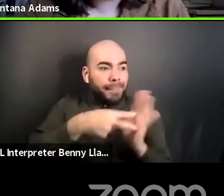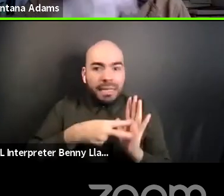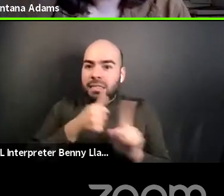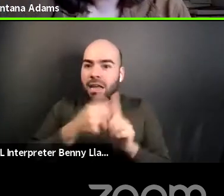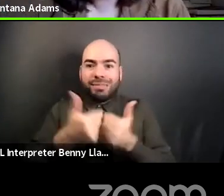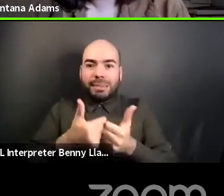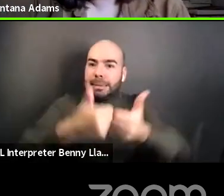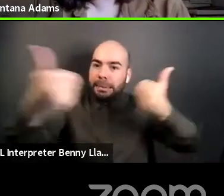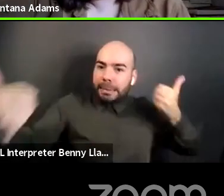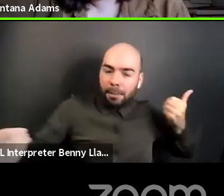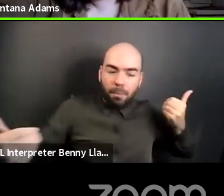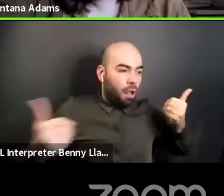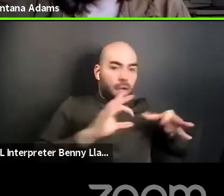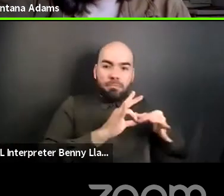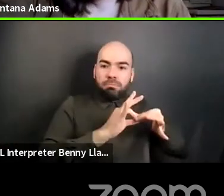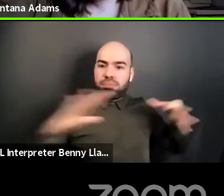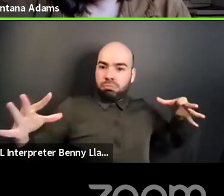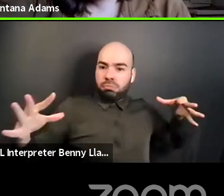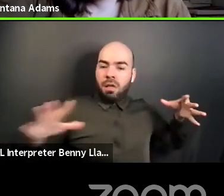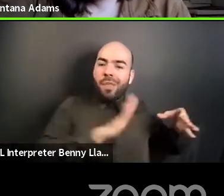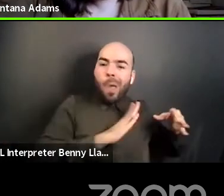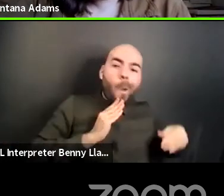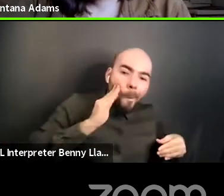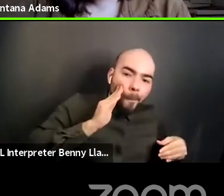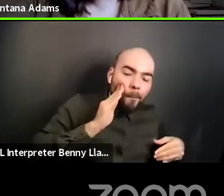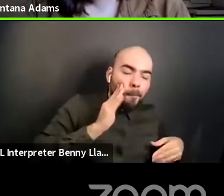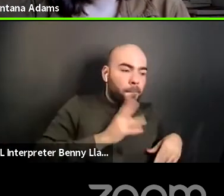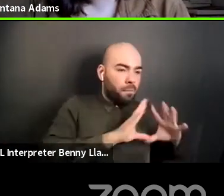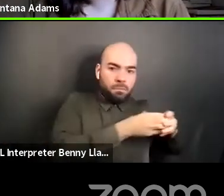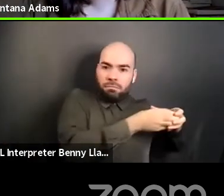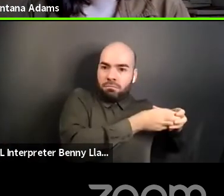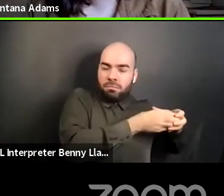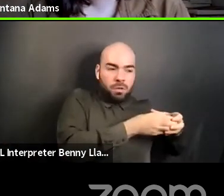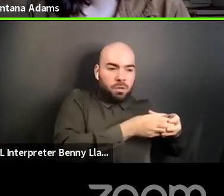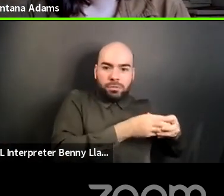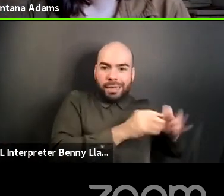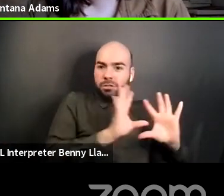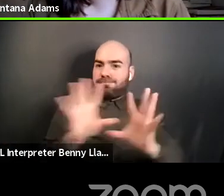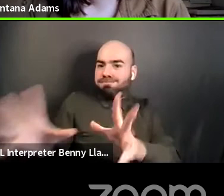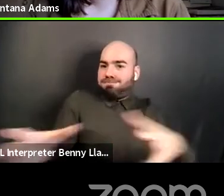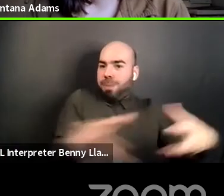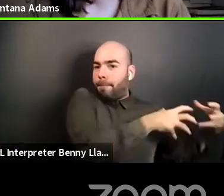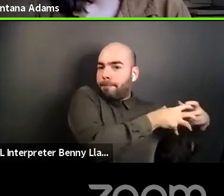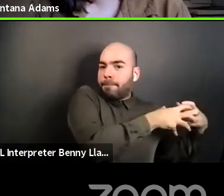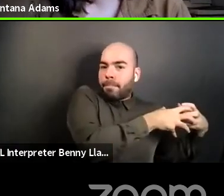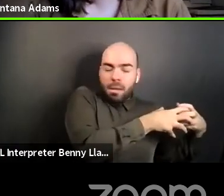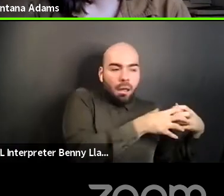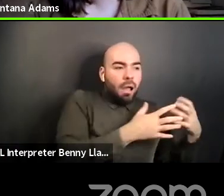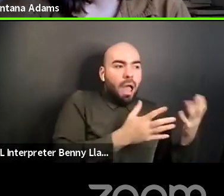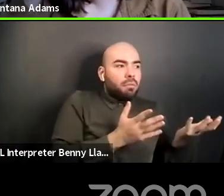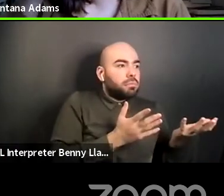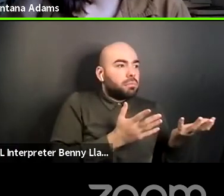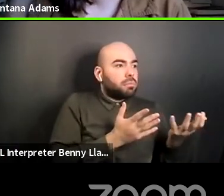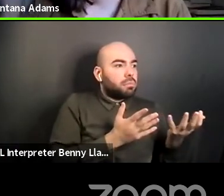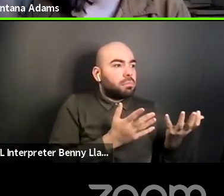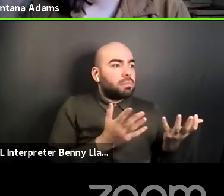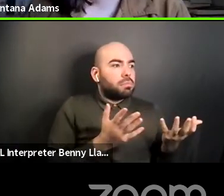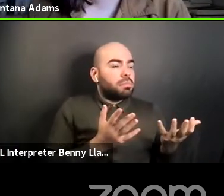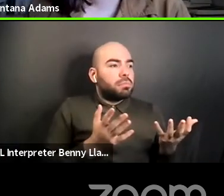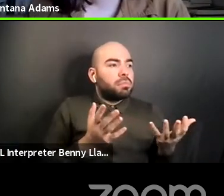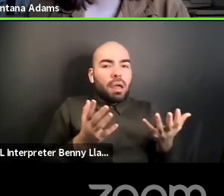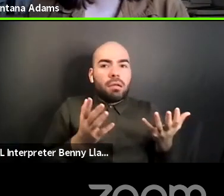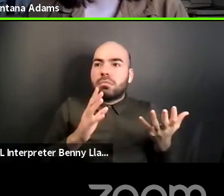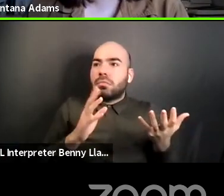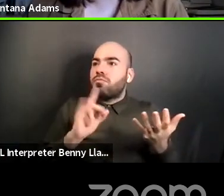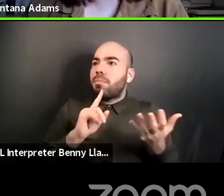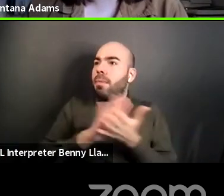their homelands. And, you know, those people, like, there's a, like, it came into like another question